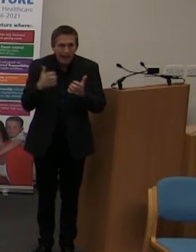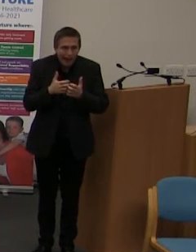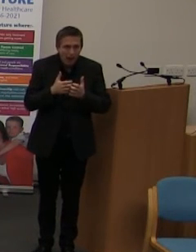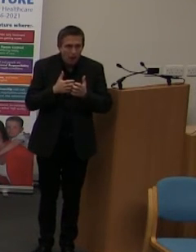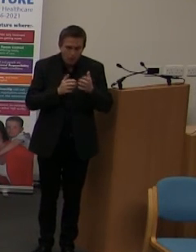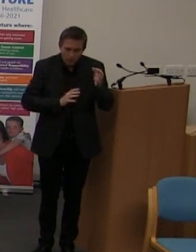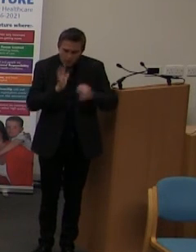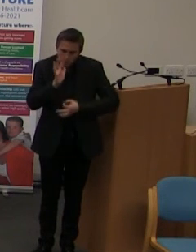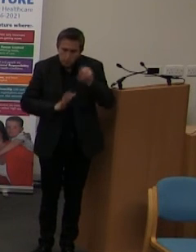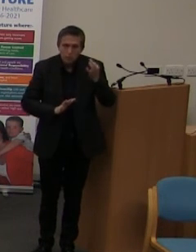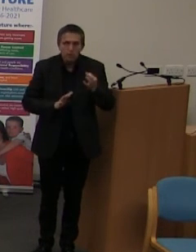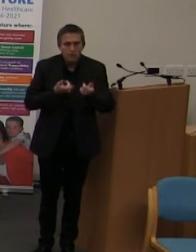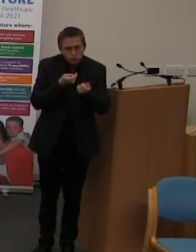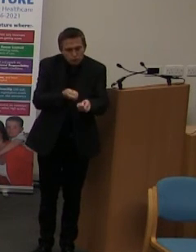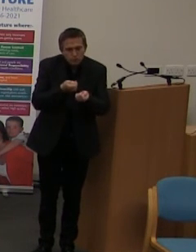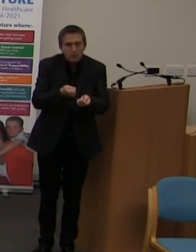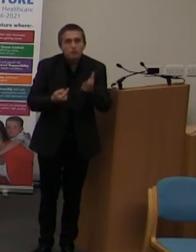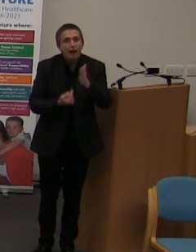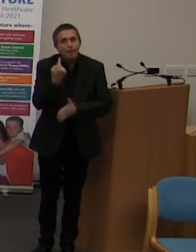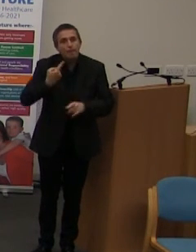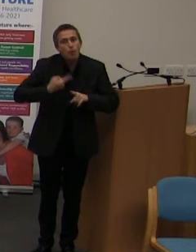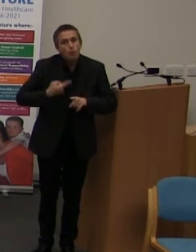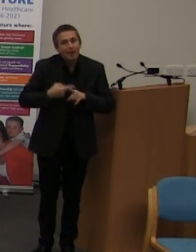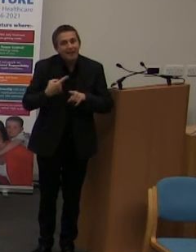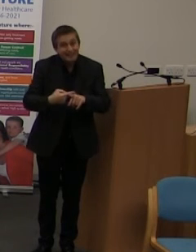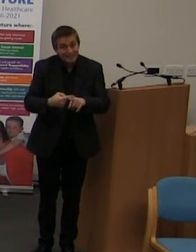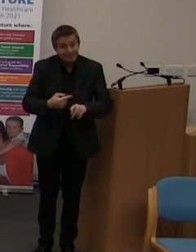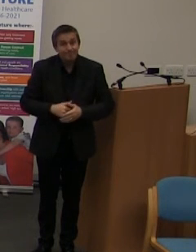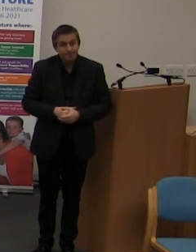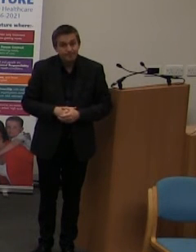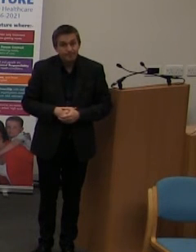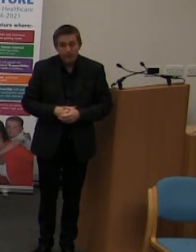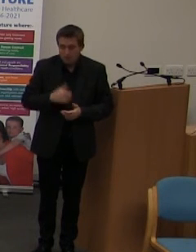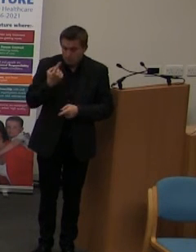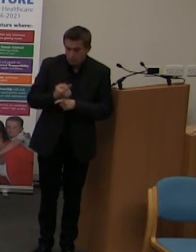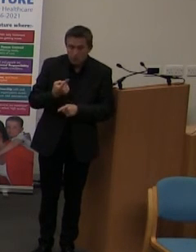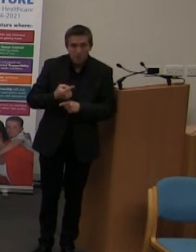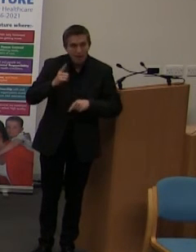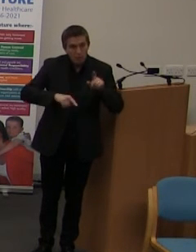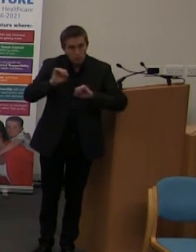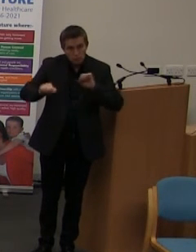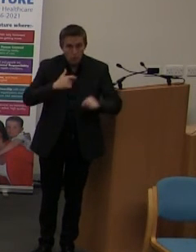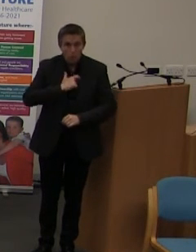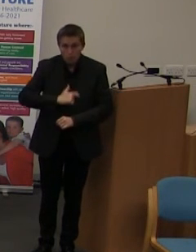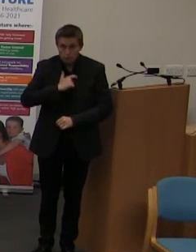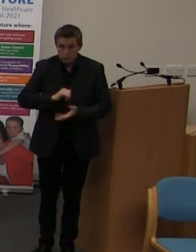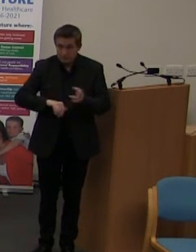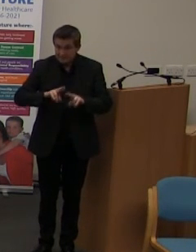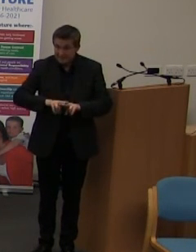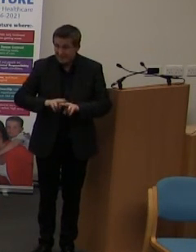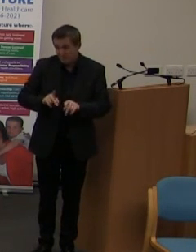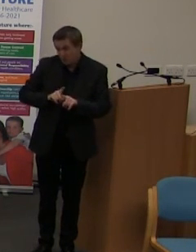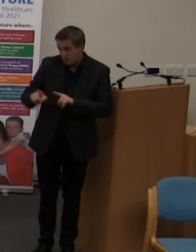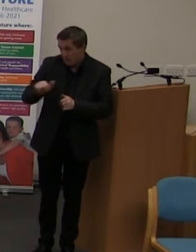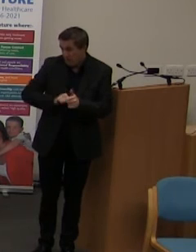about patients being treated more quickly, about different roles for staff, and so on. So we're working hard to make sure that every